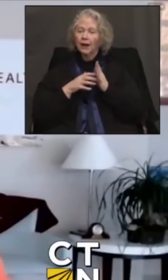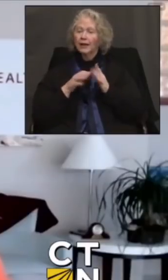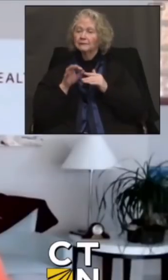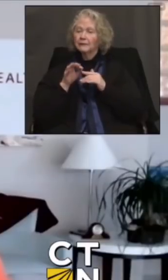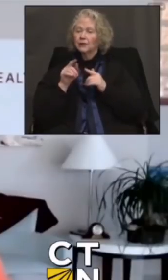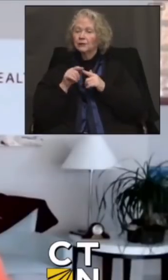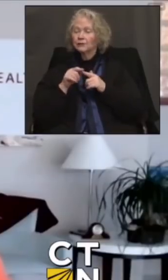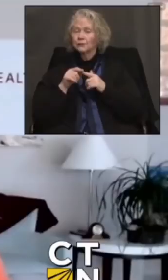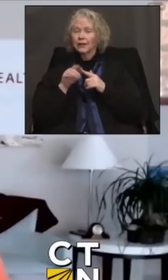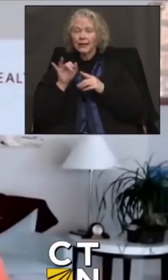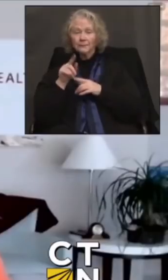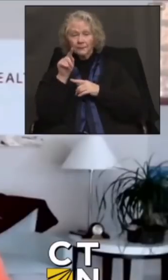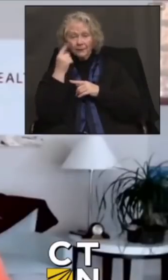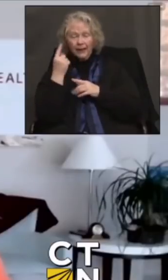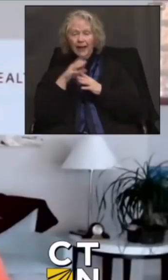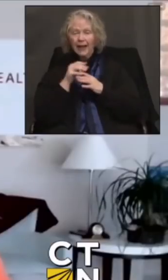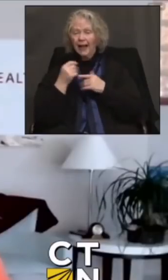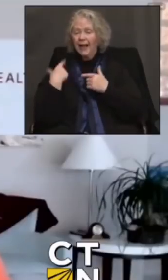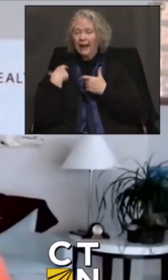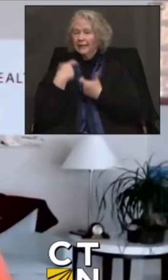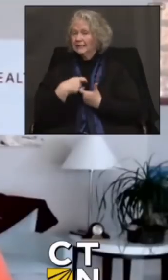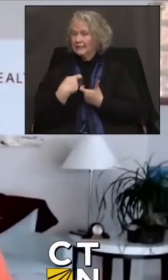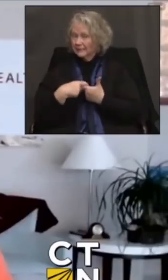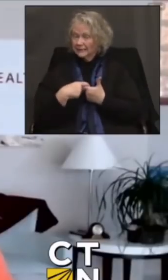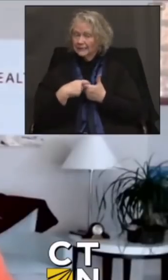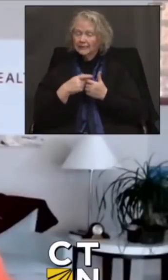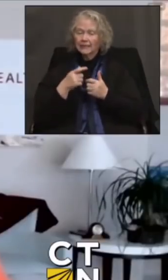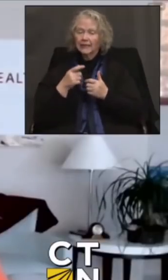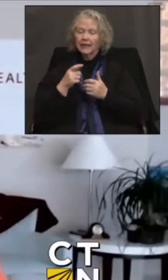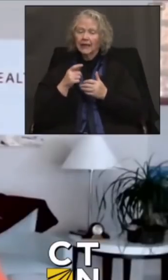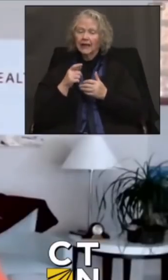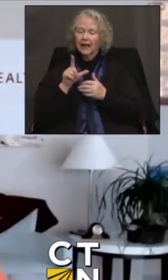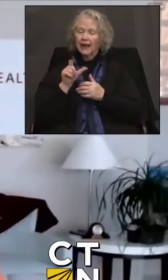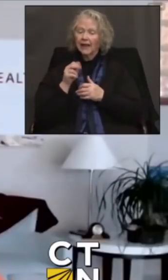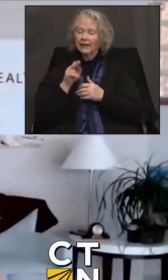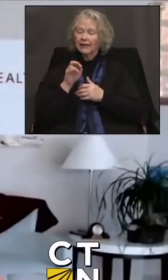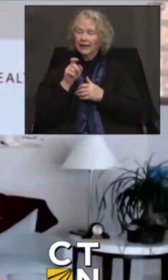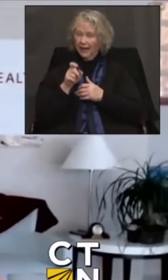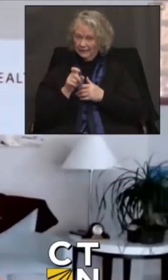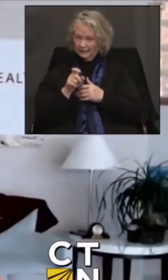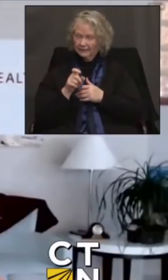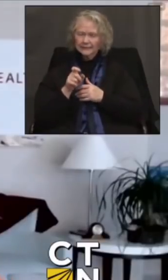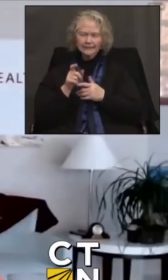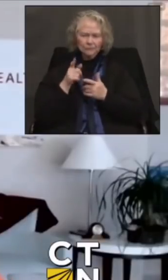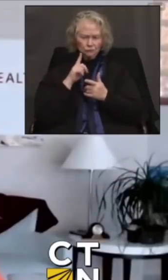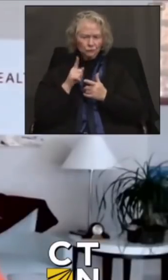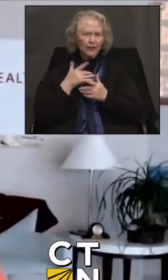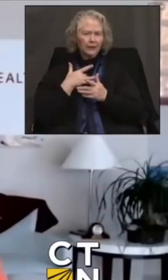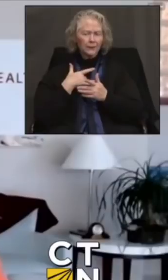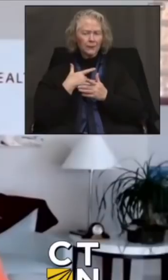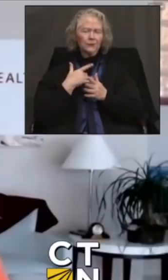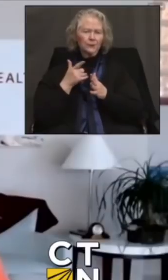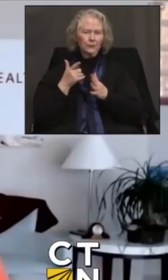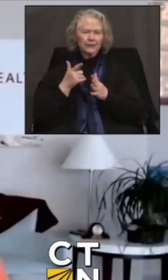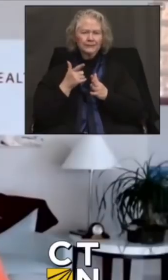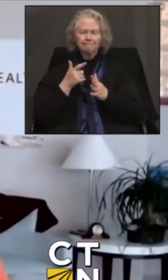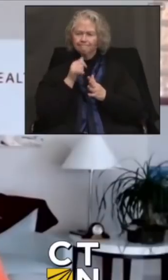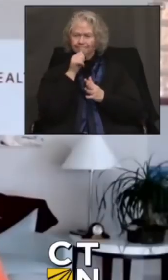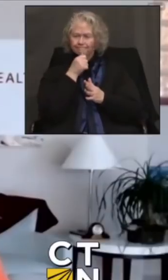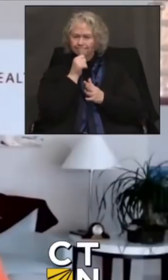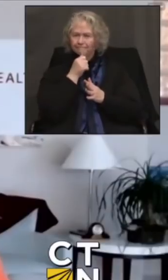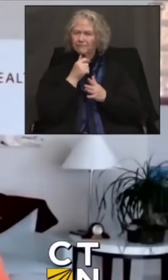and Latinx communities, were so impacted. And so working with the Vida Health and Wellness Initiative and the high-risk,